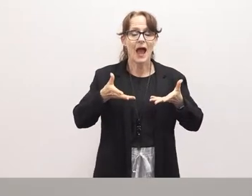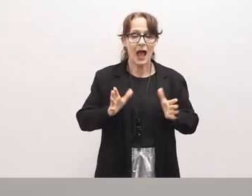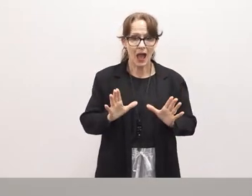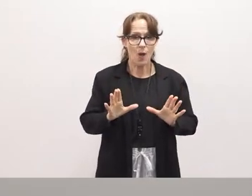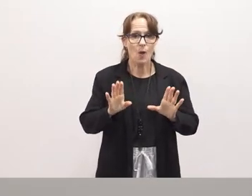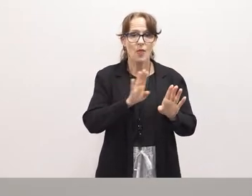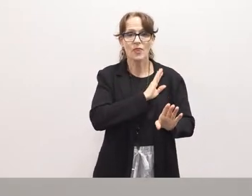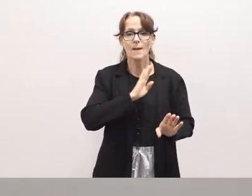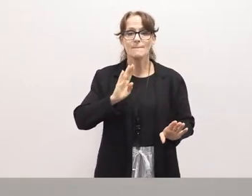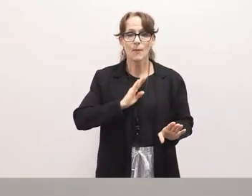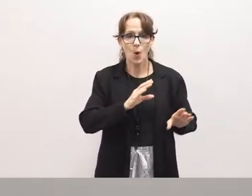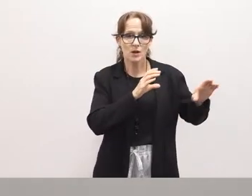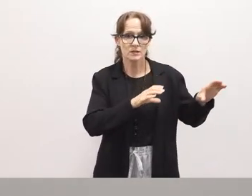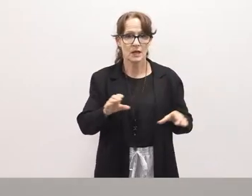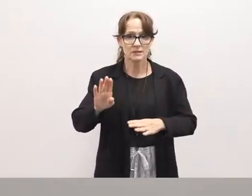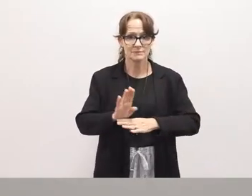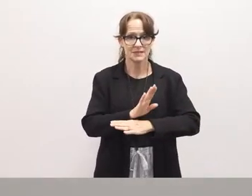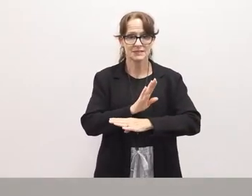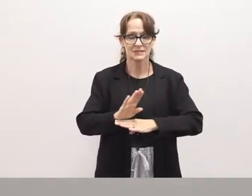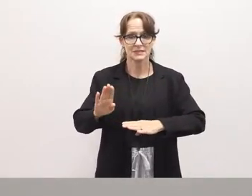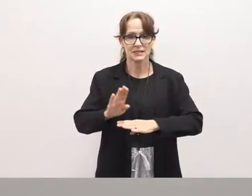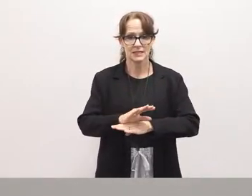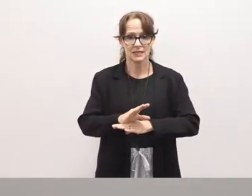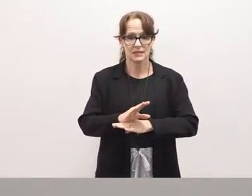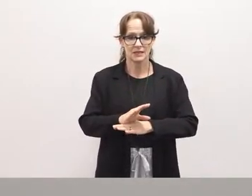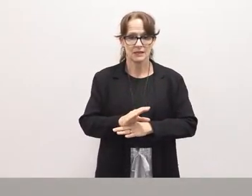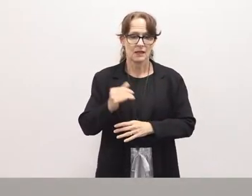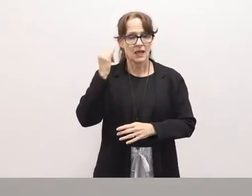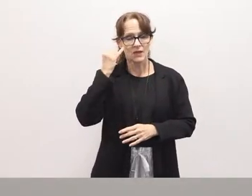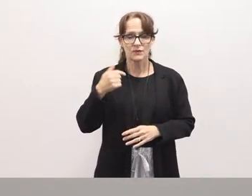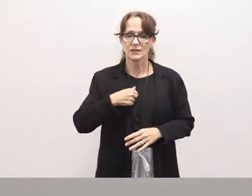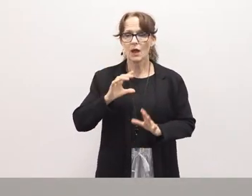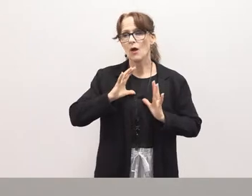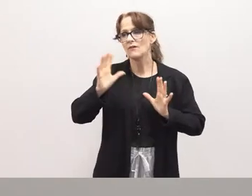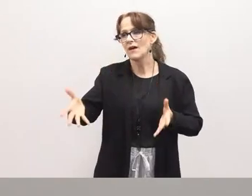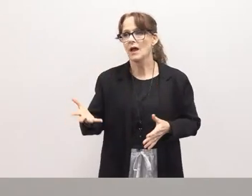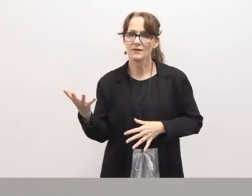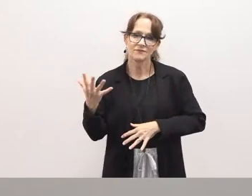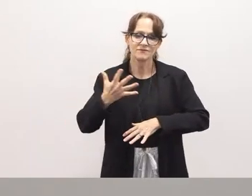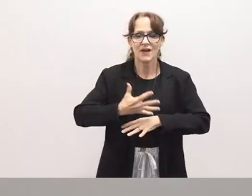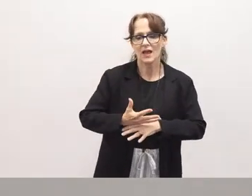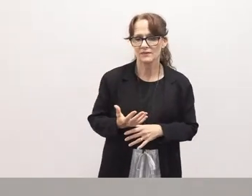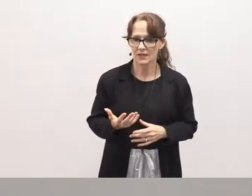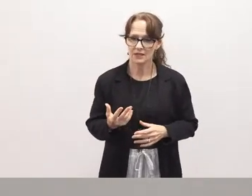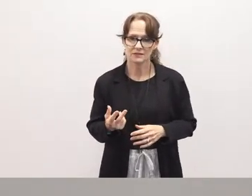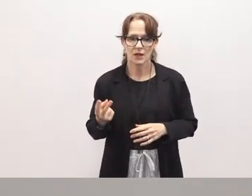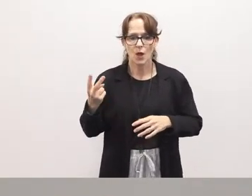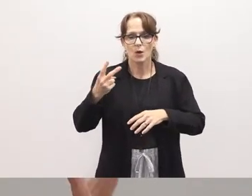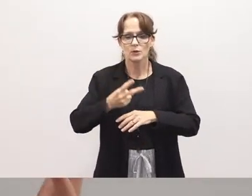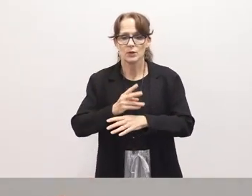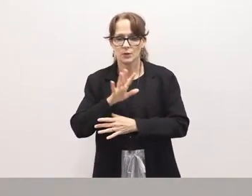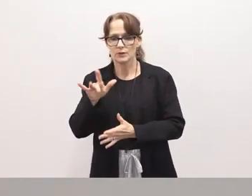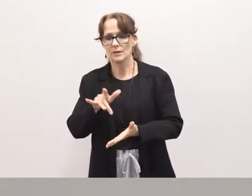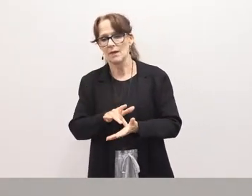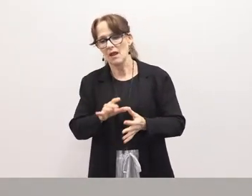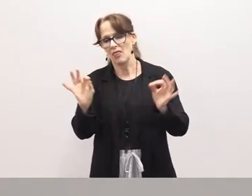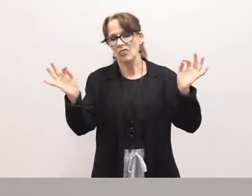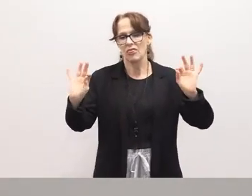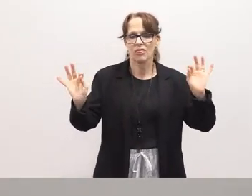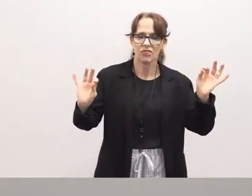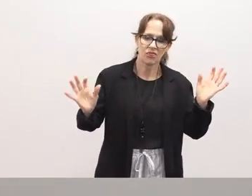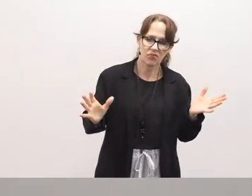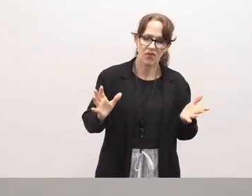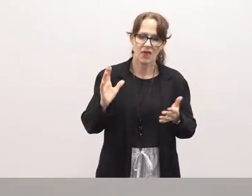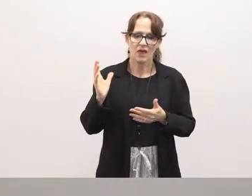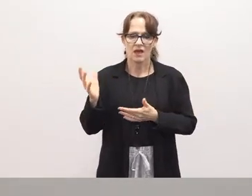that as long as we keep saying, okay, 5 days with 2 days in the middle of it that don't really count because